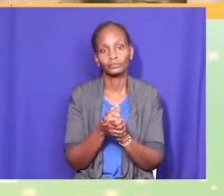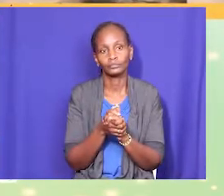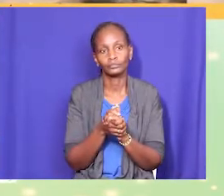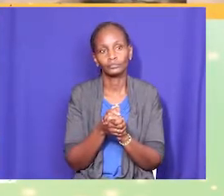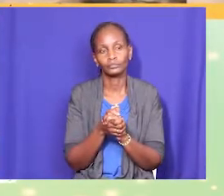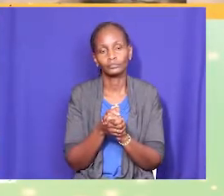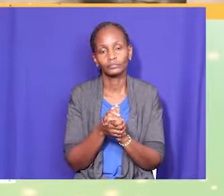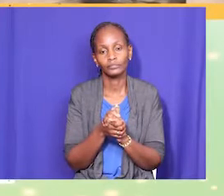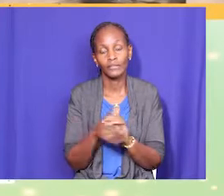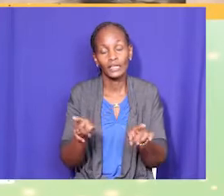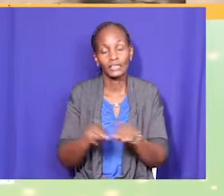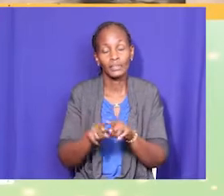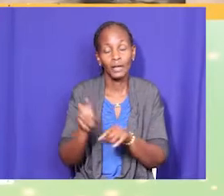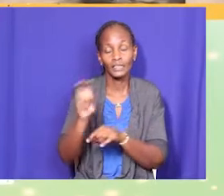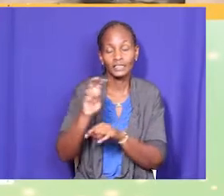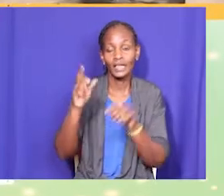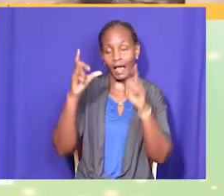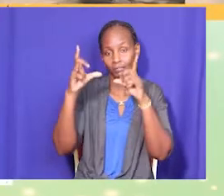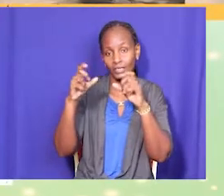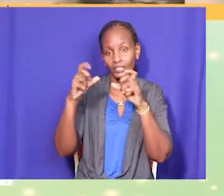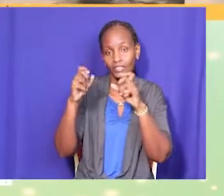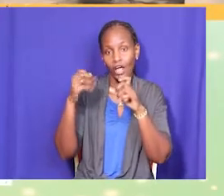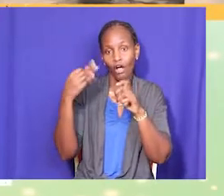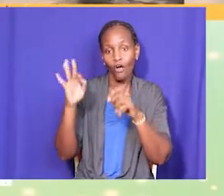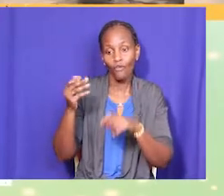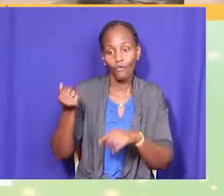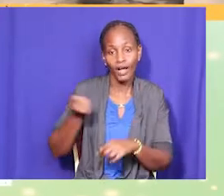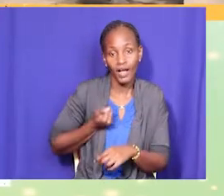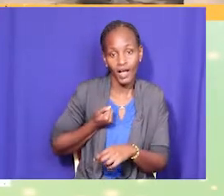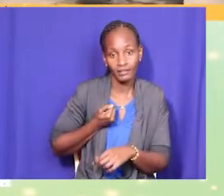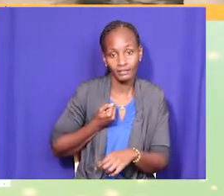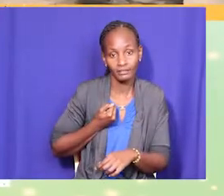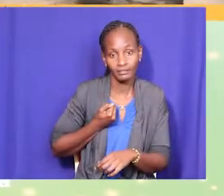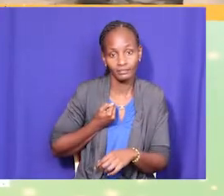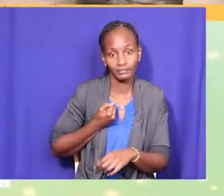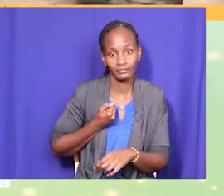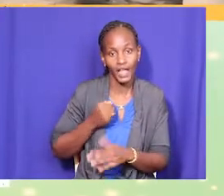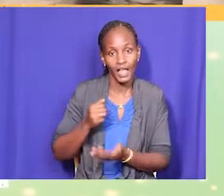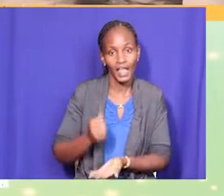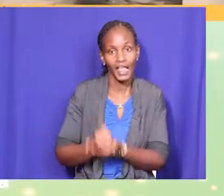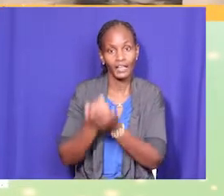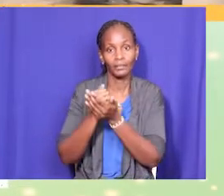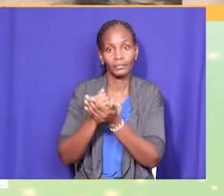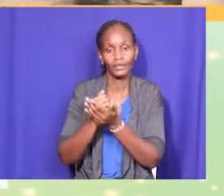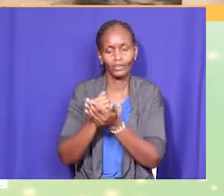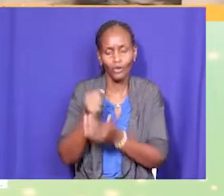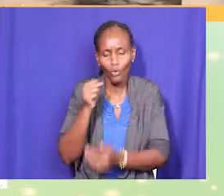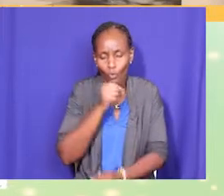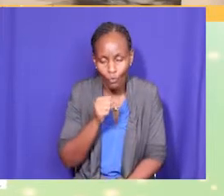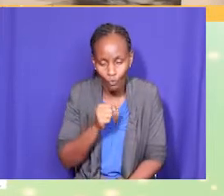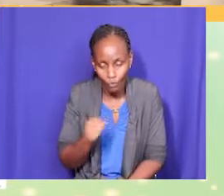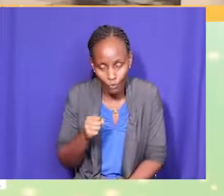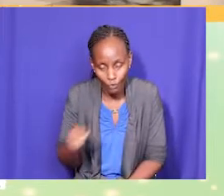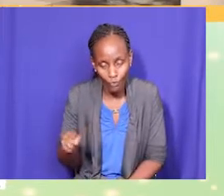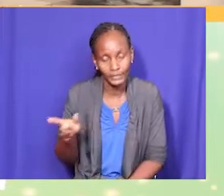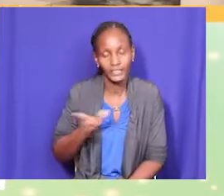I can see a picture also of a little girl helping an old